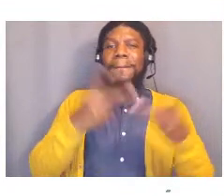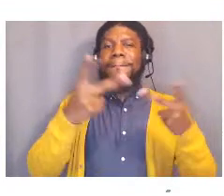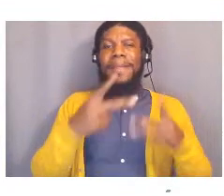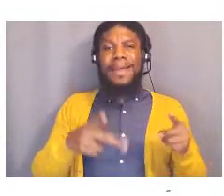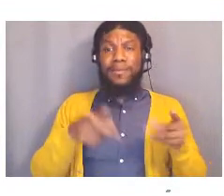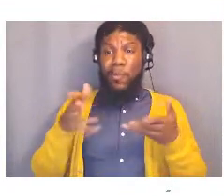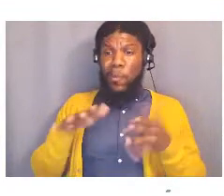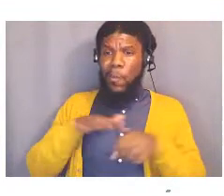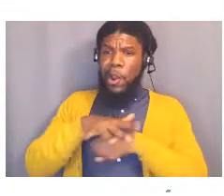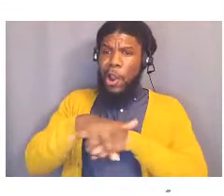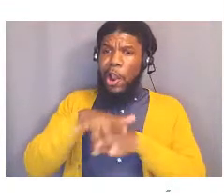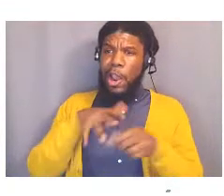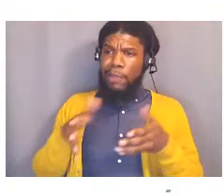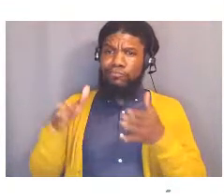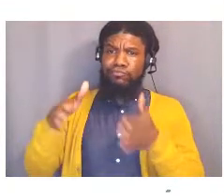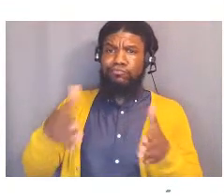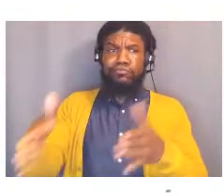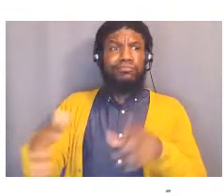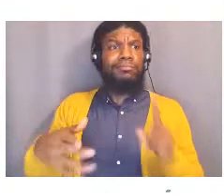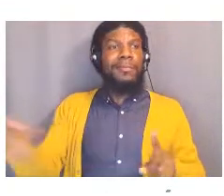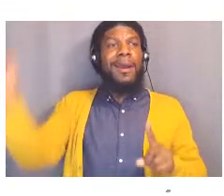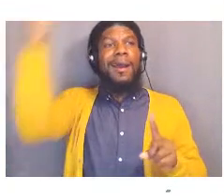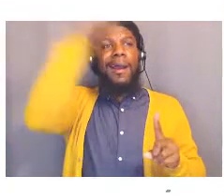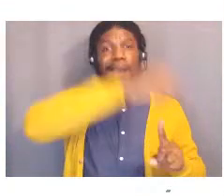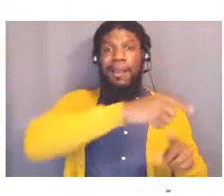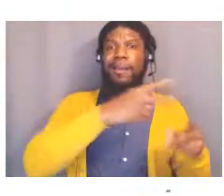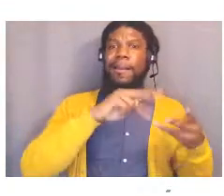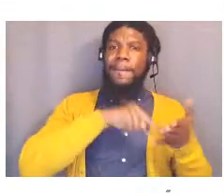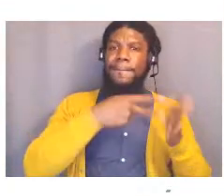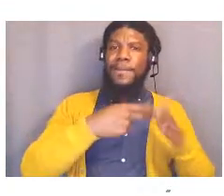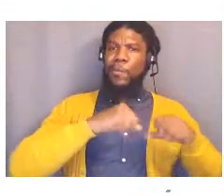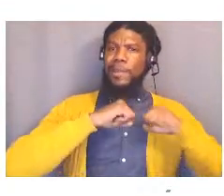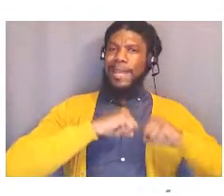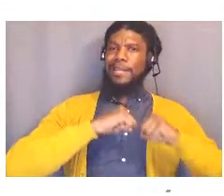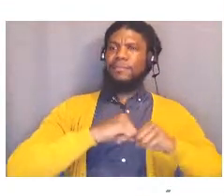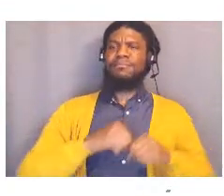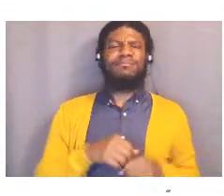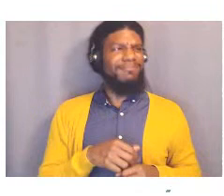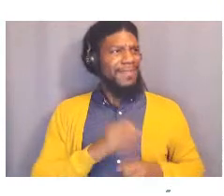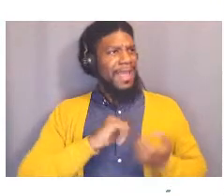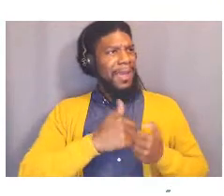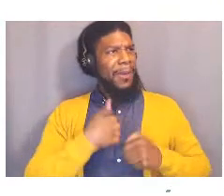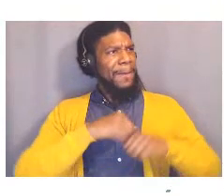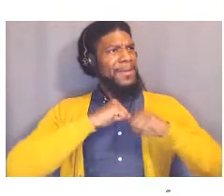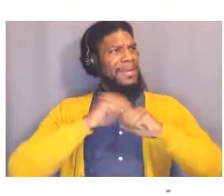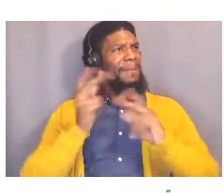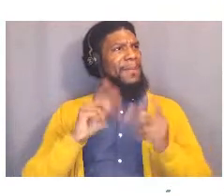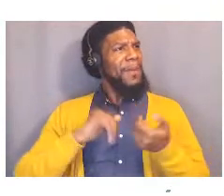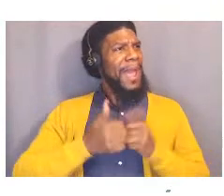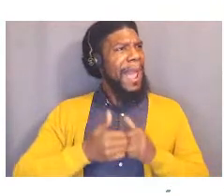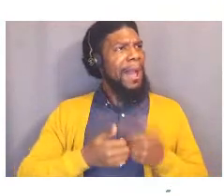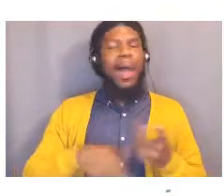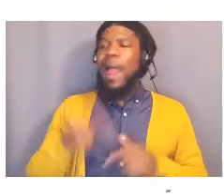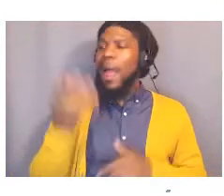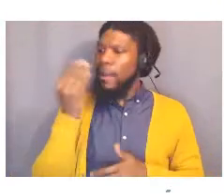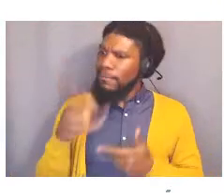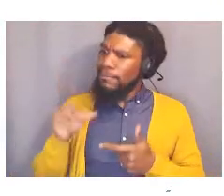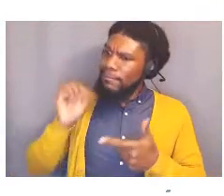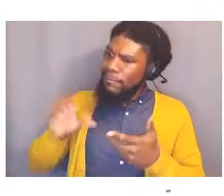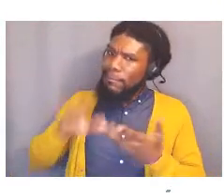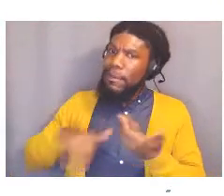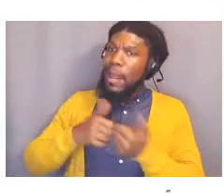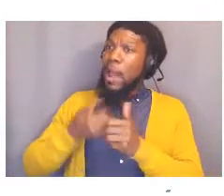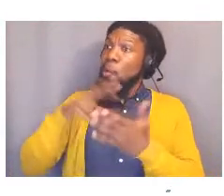mean protector. I say, Daddy, how I gonna protect anybody? He said, when I tells you these things like how to